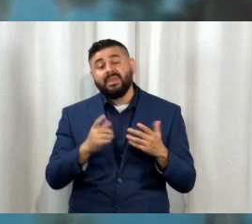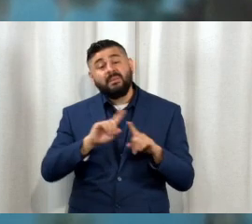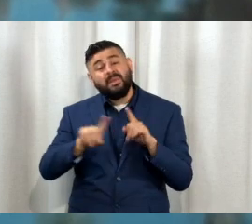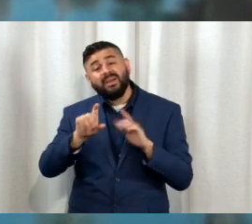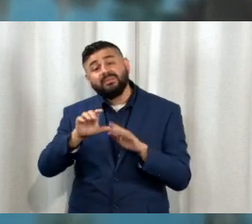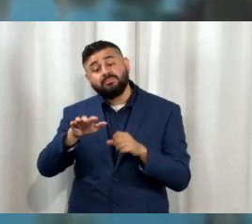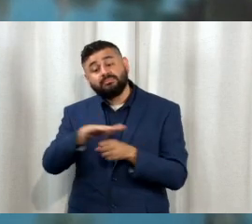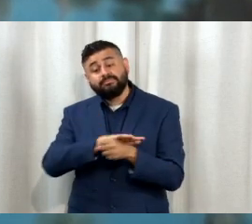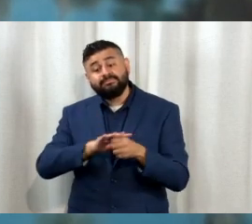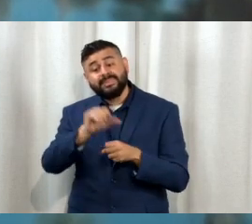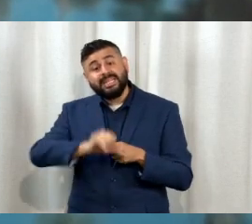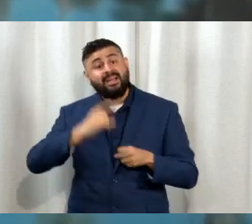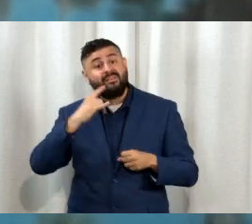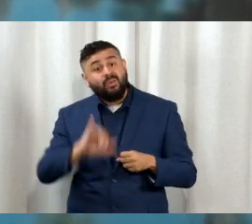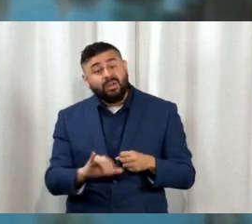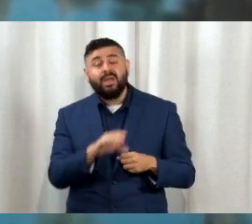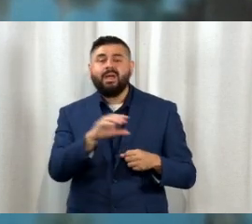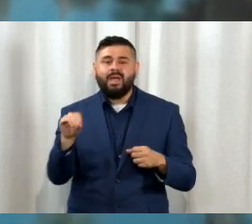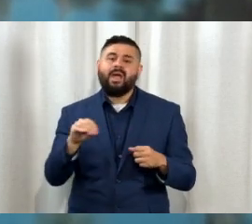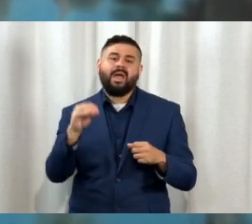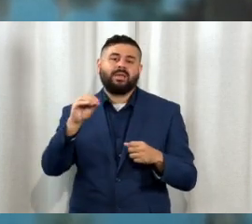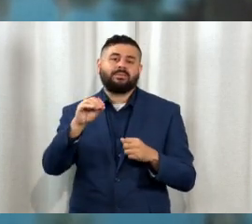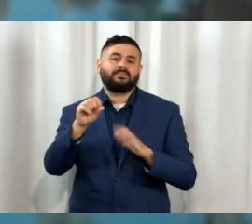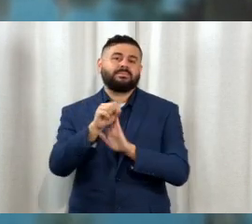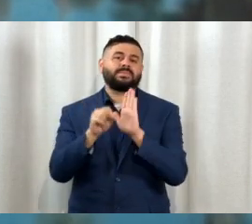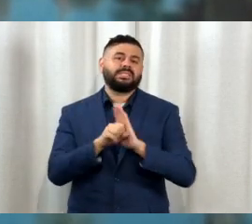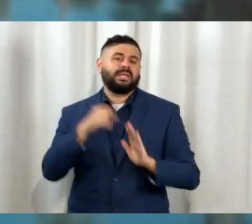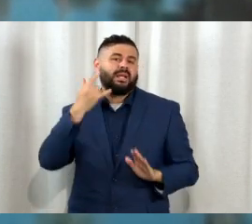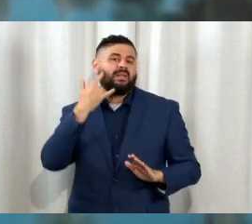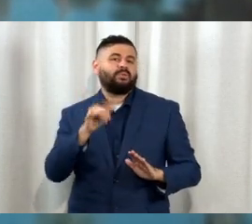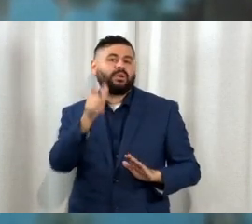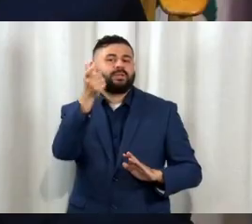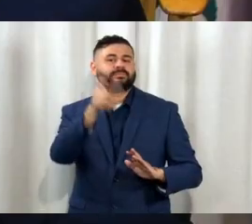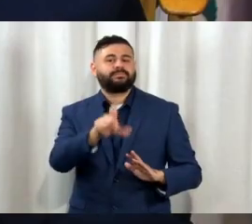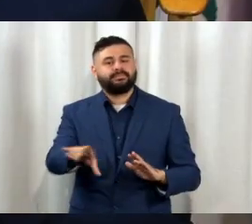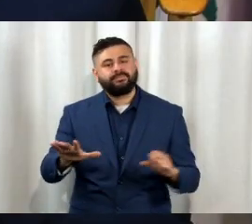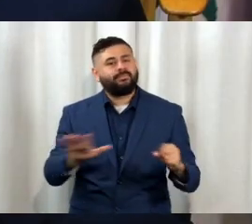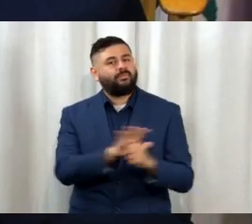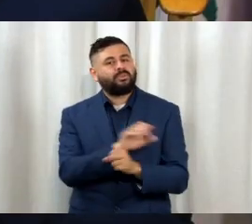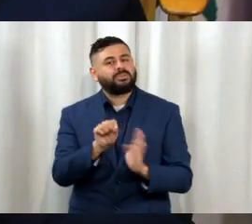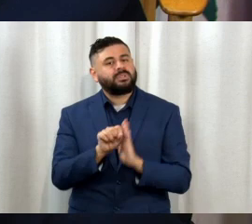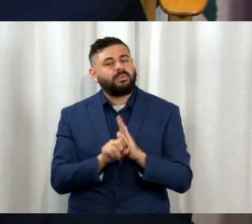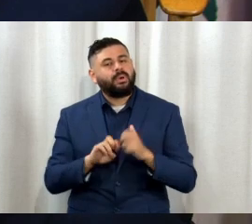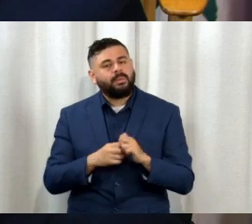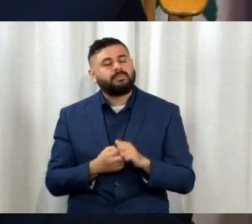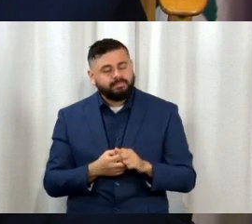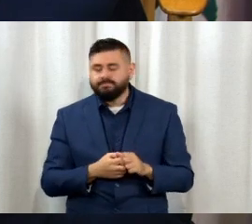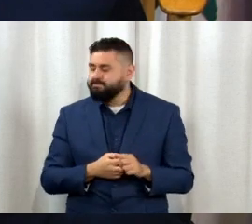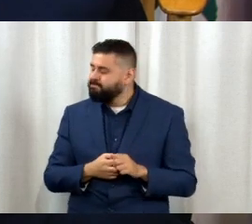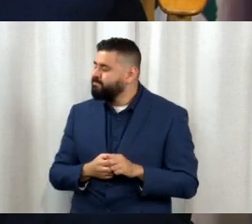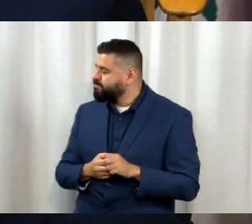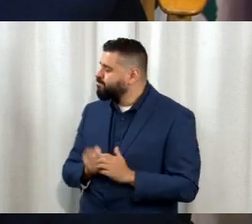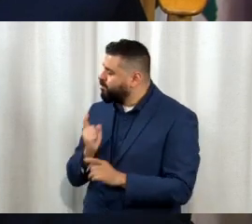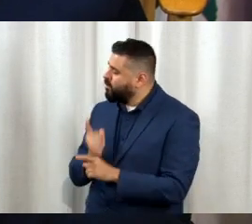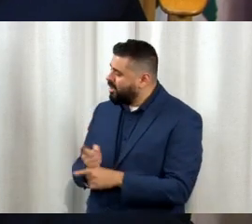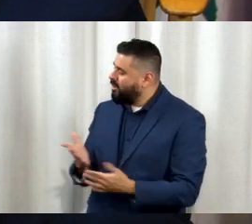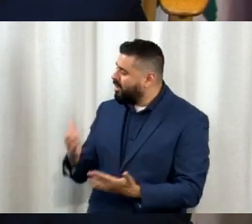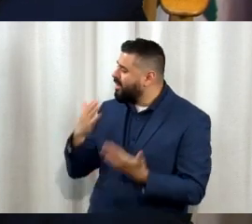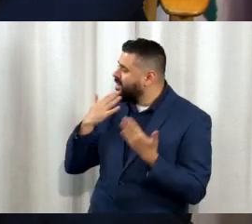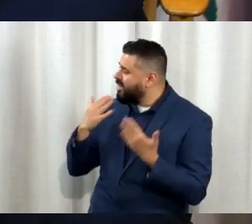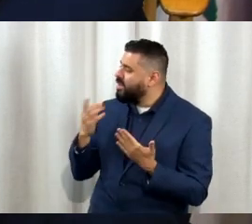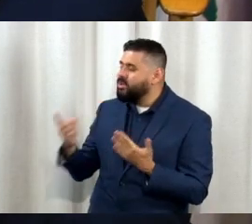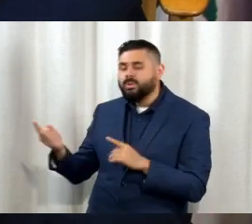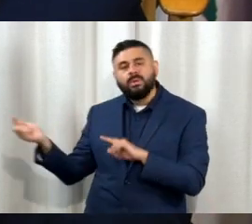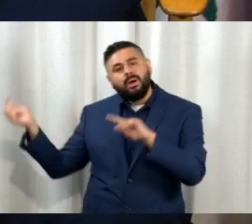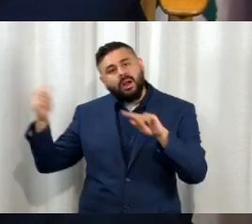state problem, a national problem. I think we all know that, so we can be proud of the work that's happening here. Well, I certainly want to thank you, Tom,